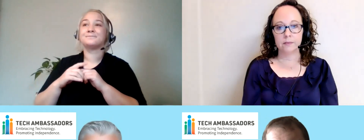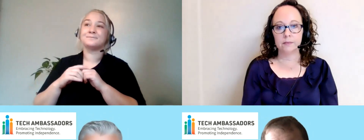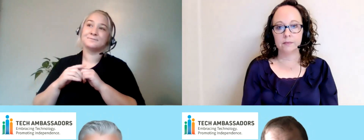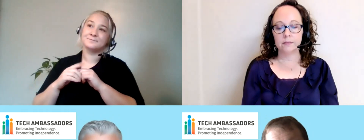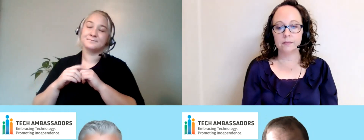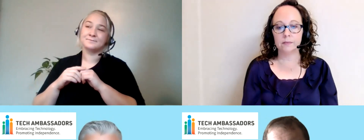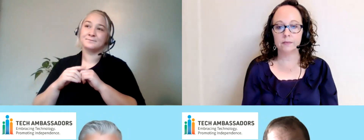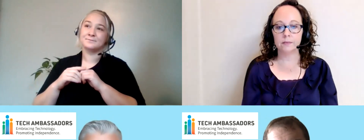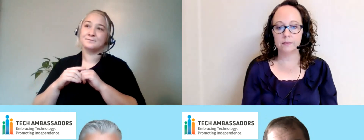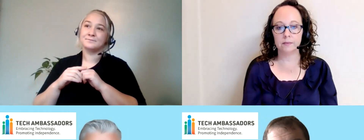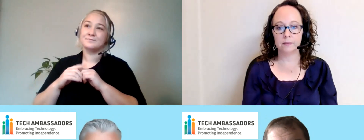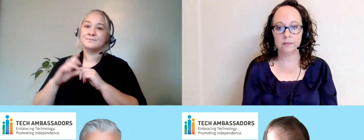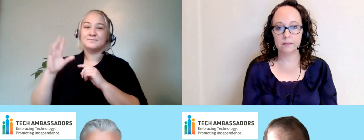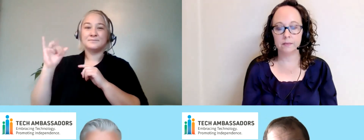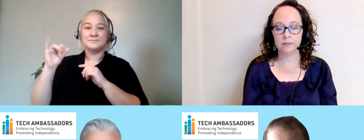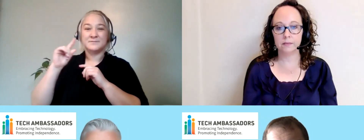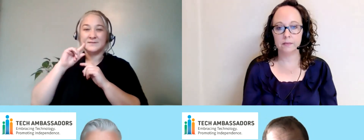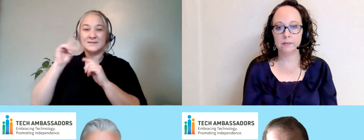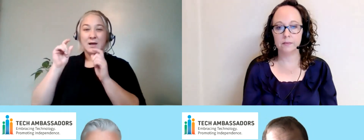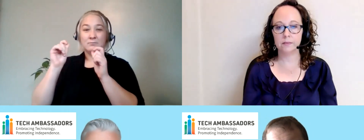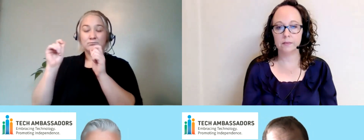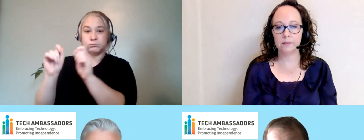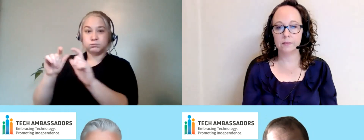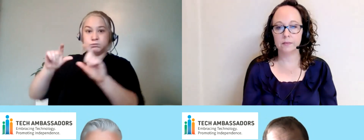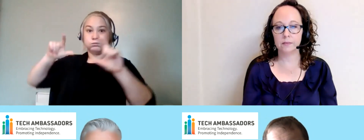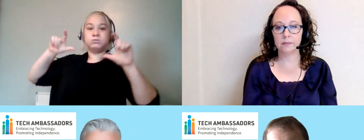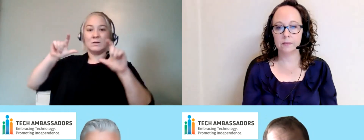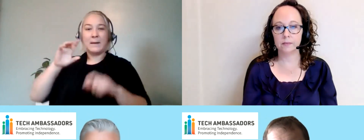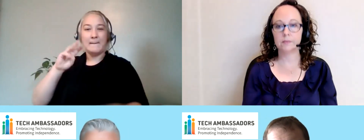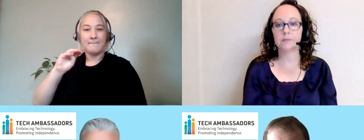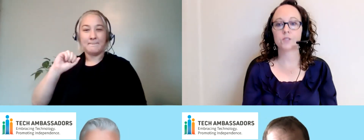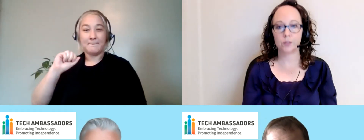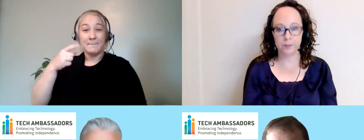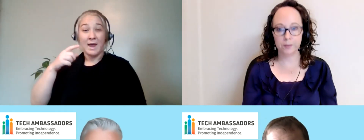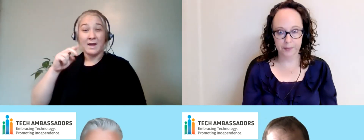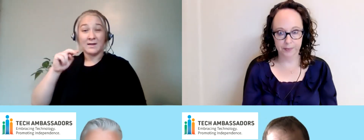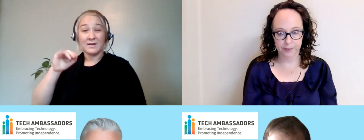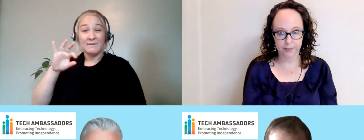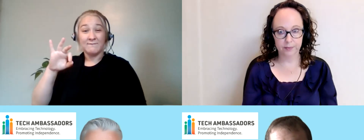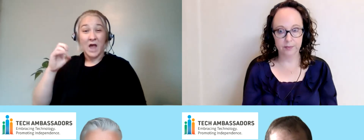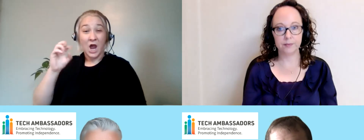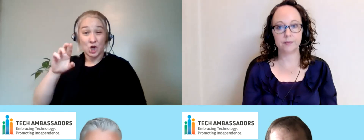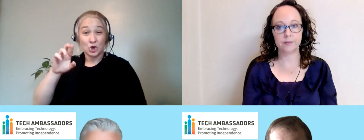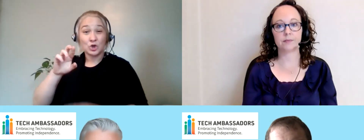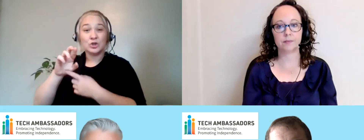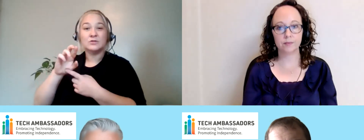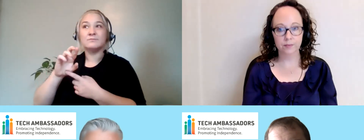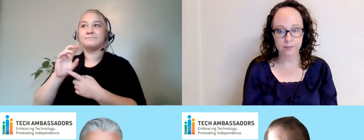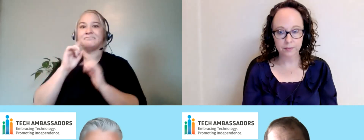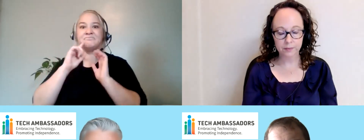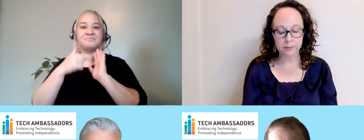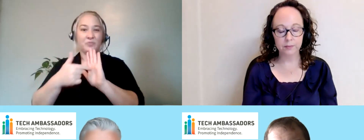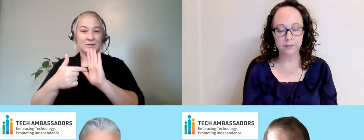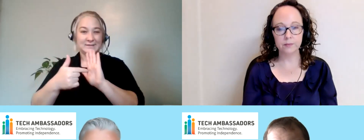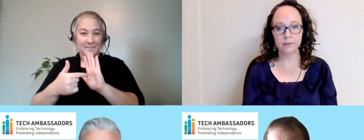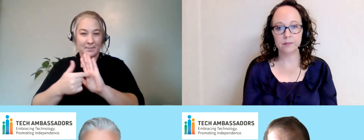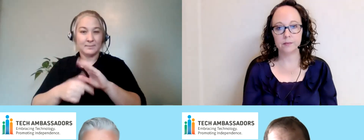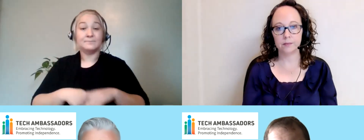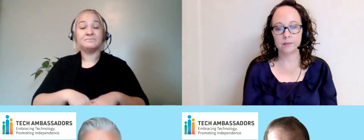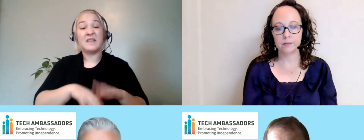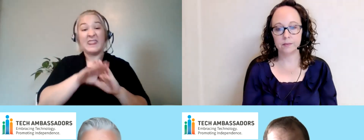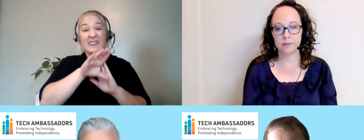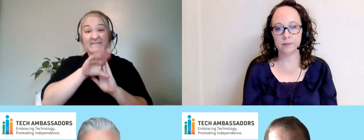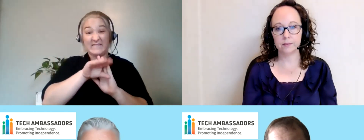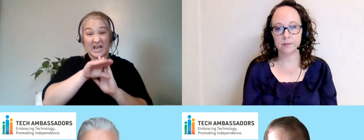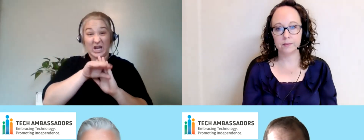it's a magnifier that you can, like in the video,